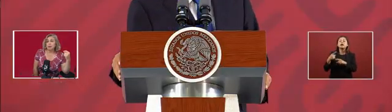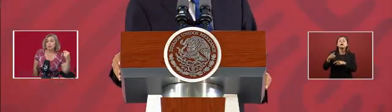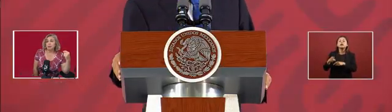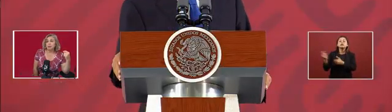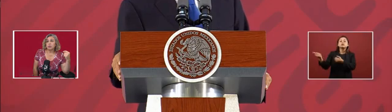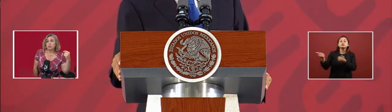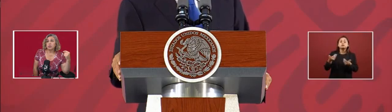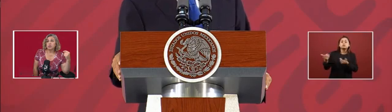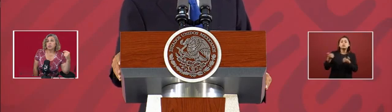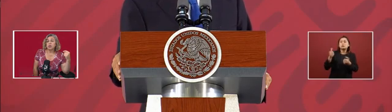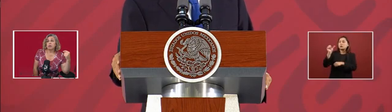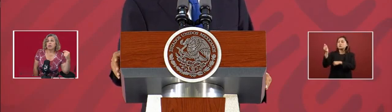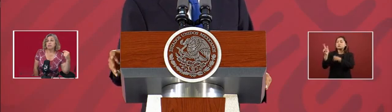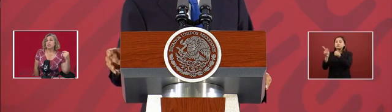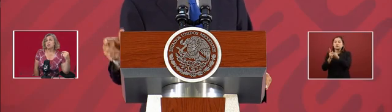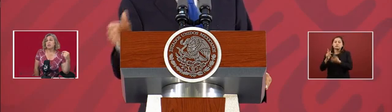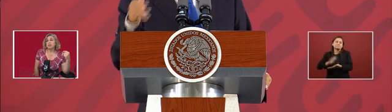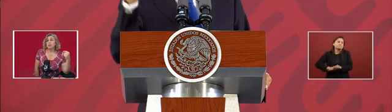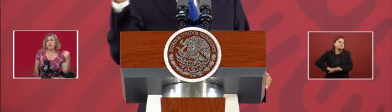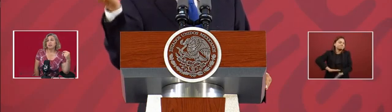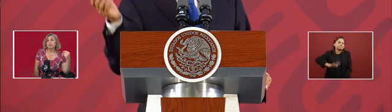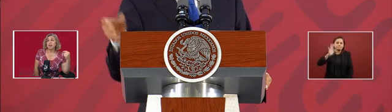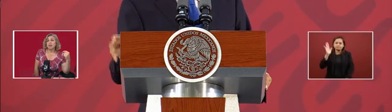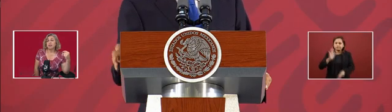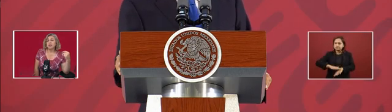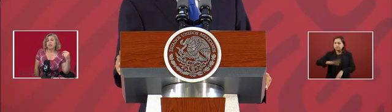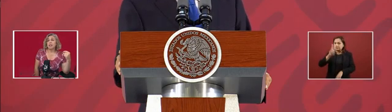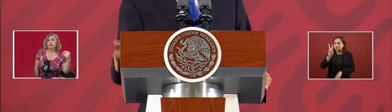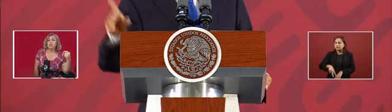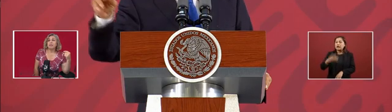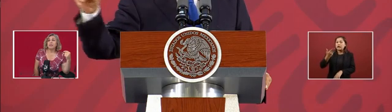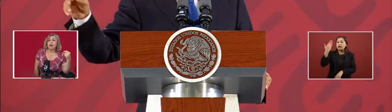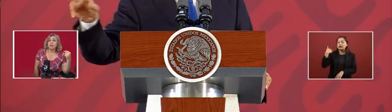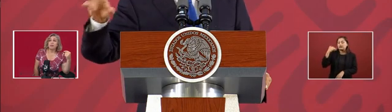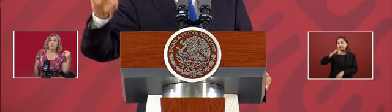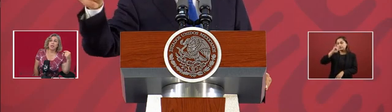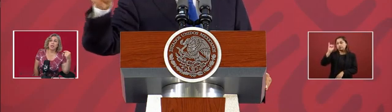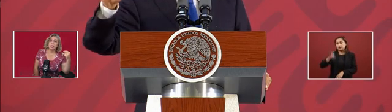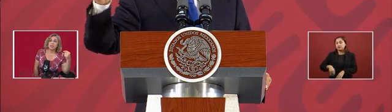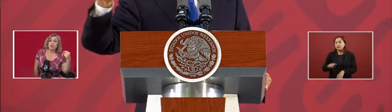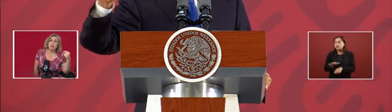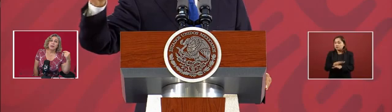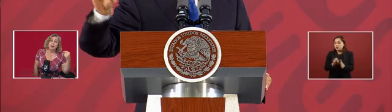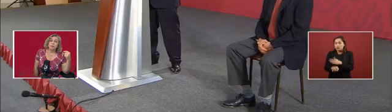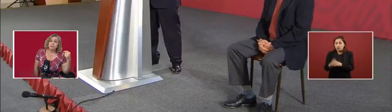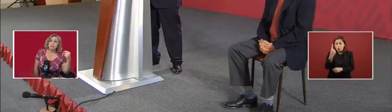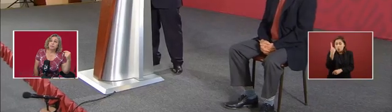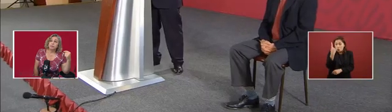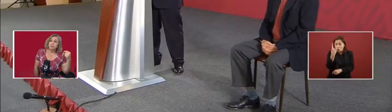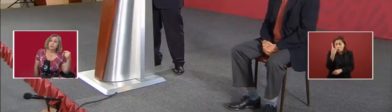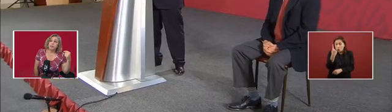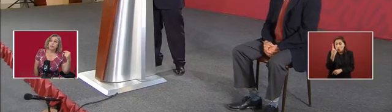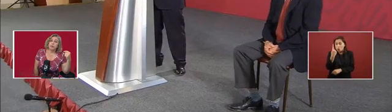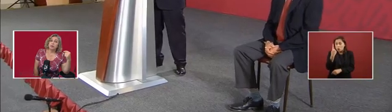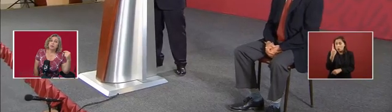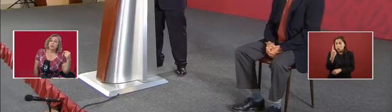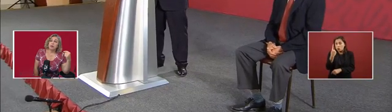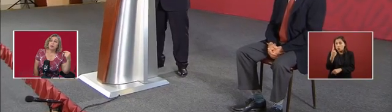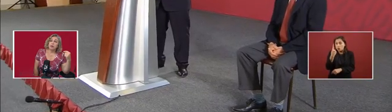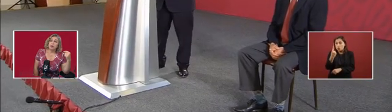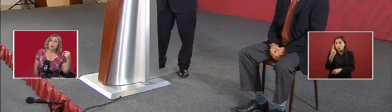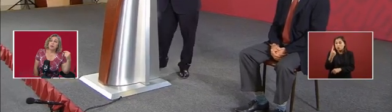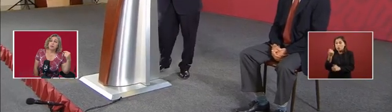here, porque because tomaría yo partido I would be taking part y afectaría yo la